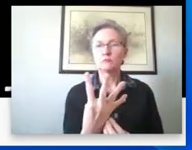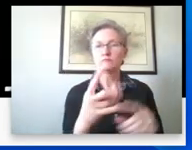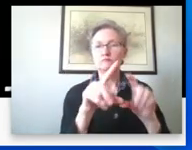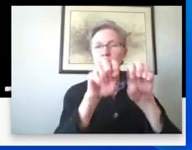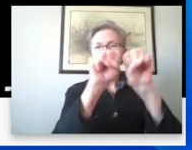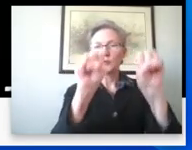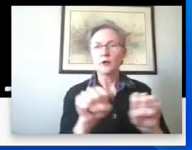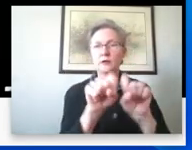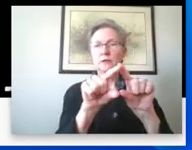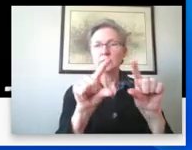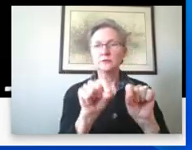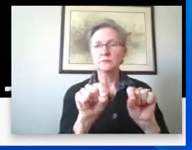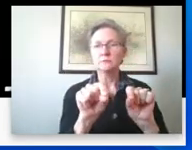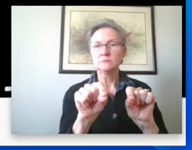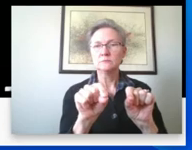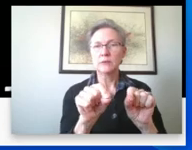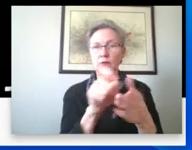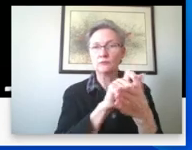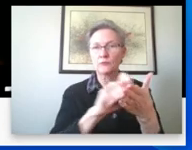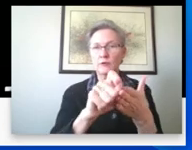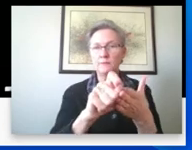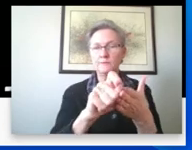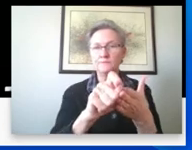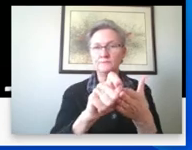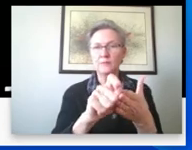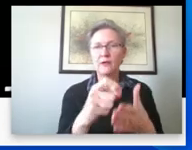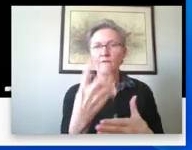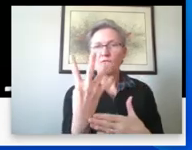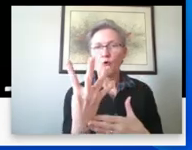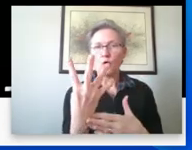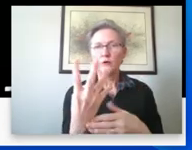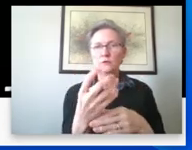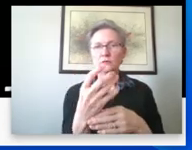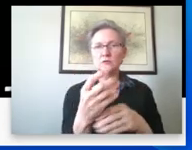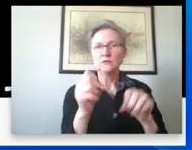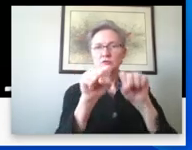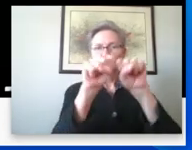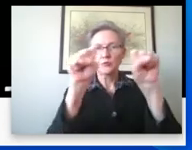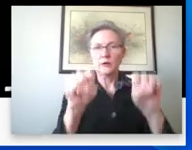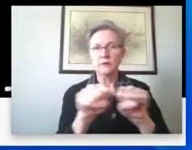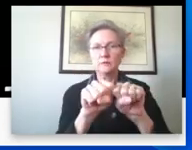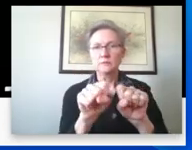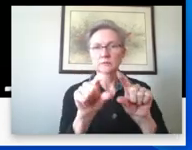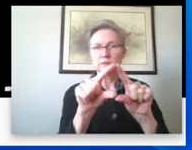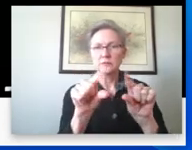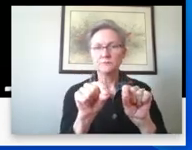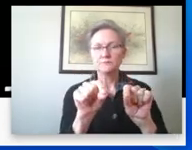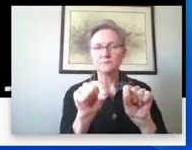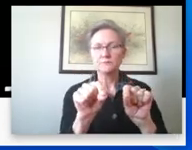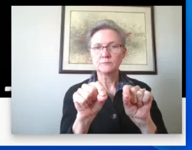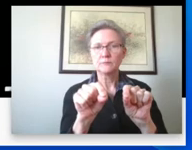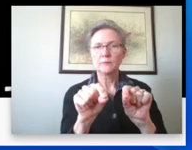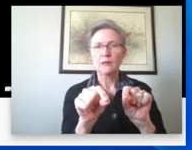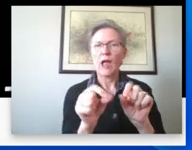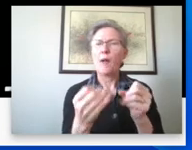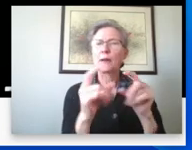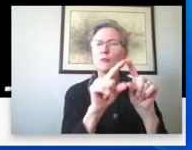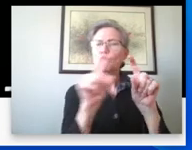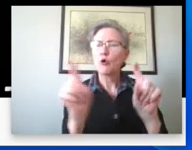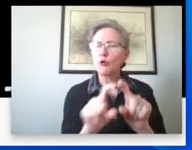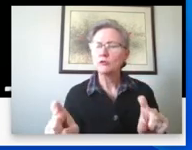square tiles, so I can write that down here, 4 square tiles. Now I have to figure out how many rows and